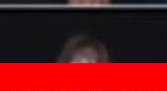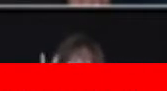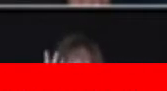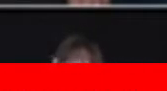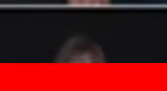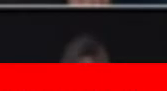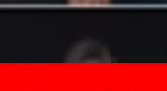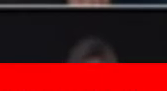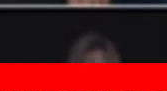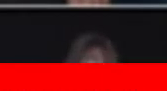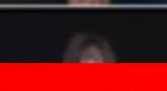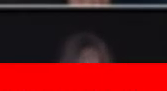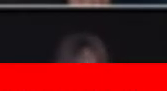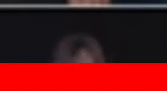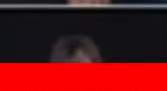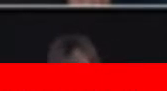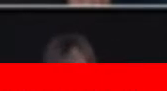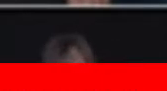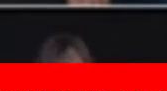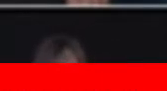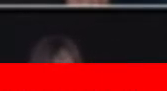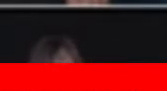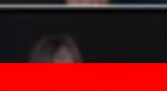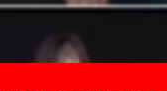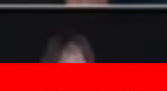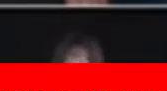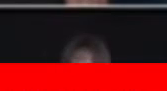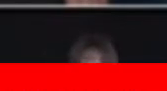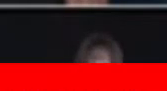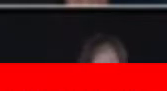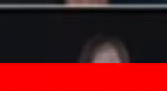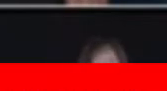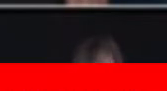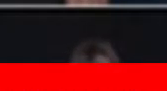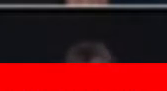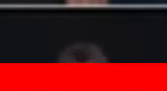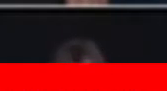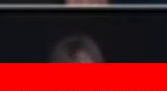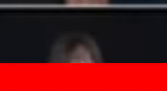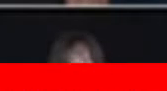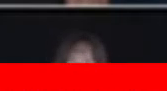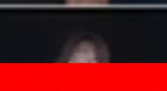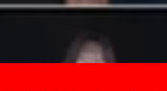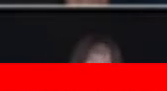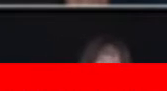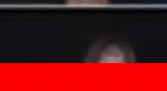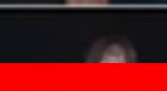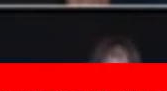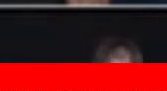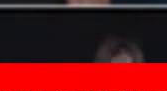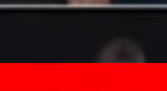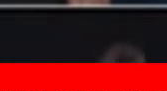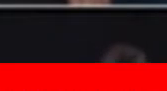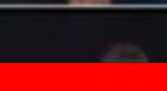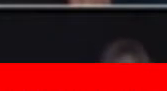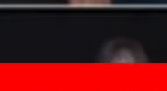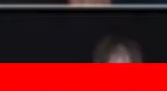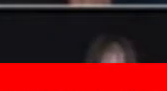on. Schools will remain open. Childcare will remain open. Grocery stores,